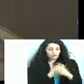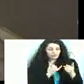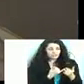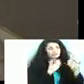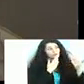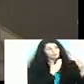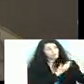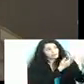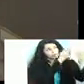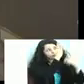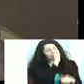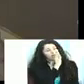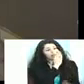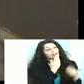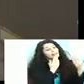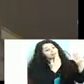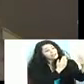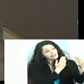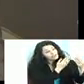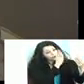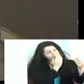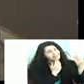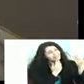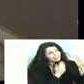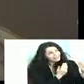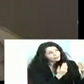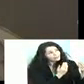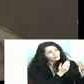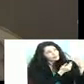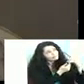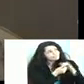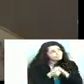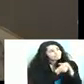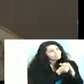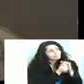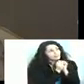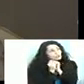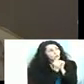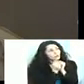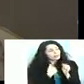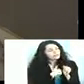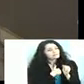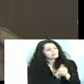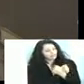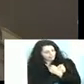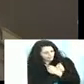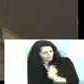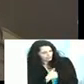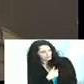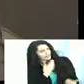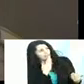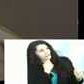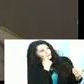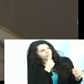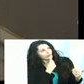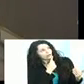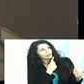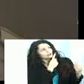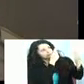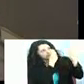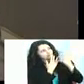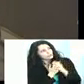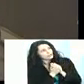you, God. Thank you, God. Thank you for being with us. Thank you for loving us. Thank you for your gracious